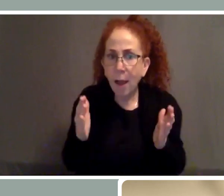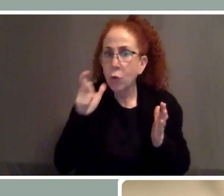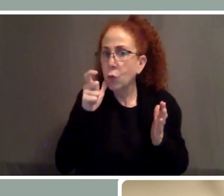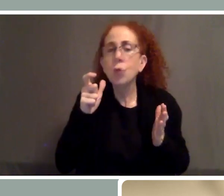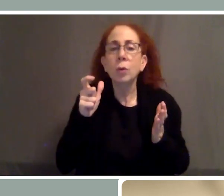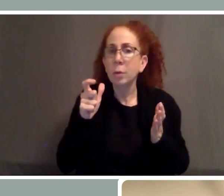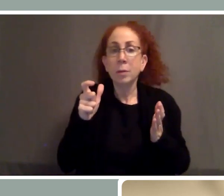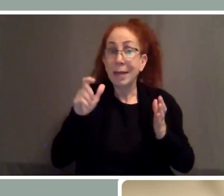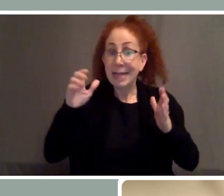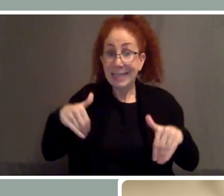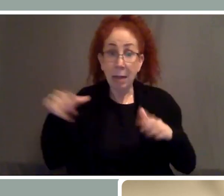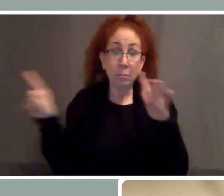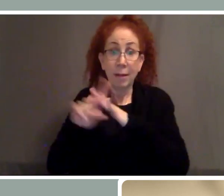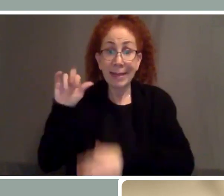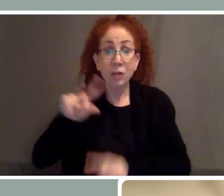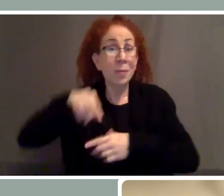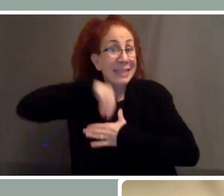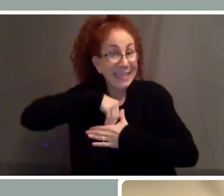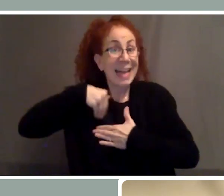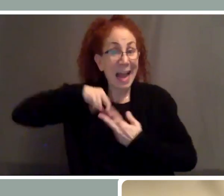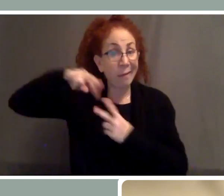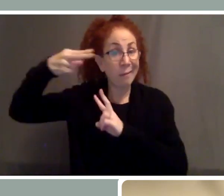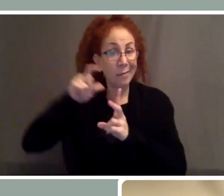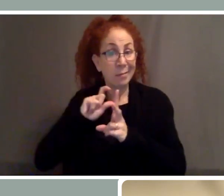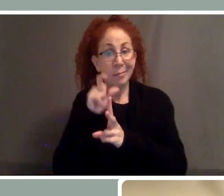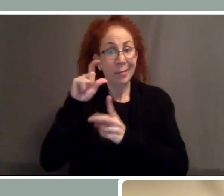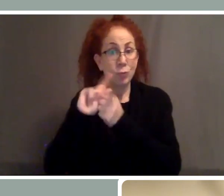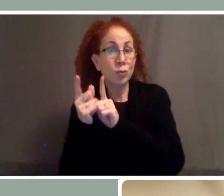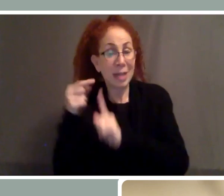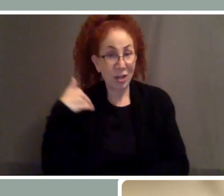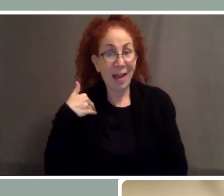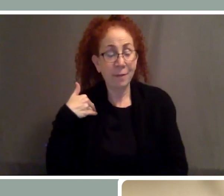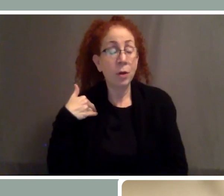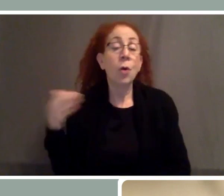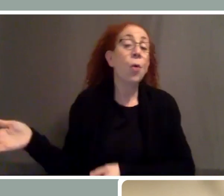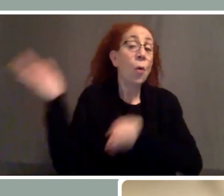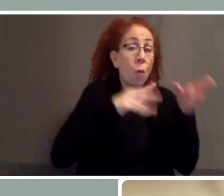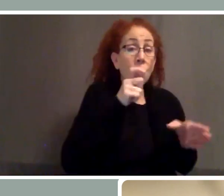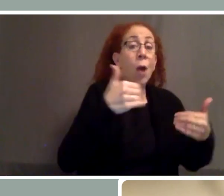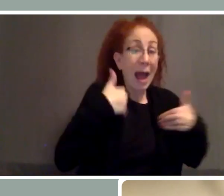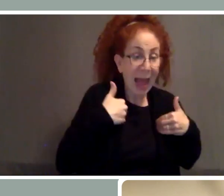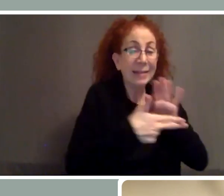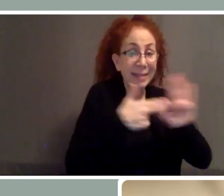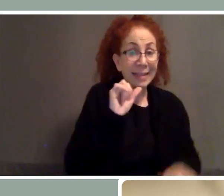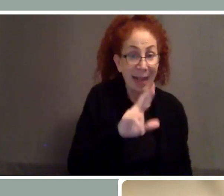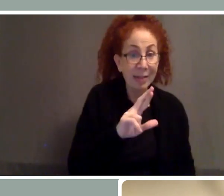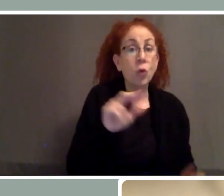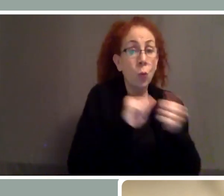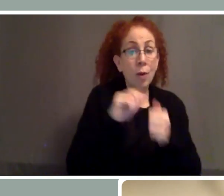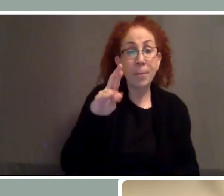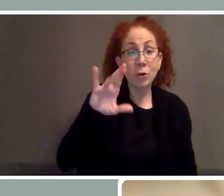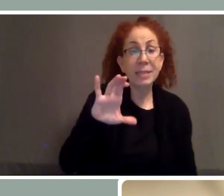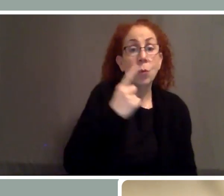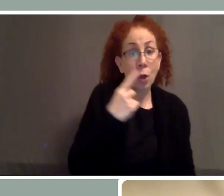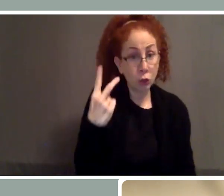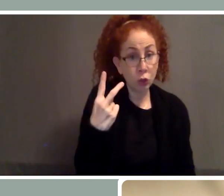with cancer who have those mutations. And then for somebody who has a cancer diagnosis and has a BRCA1 or BRCA2